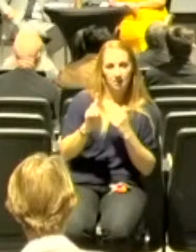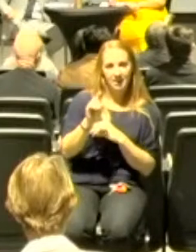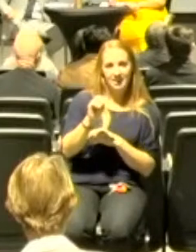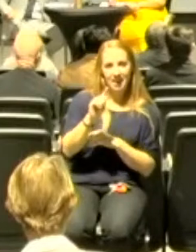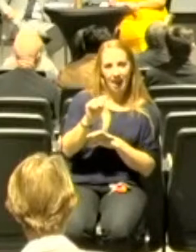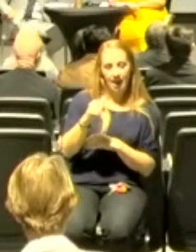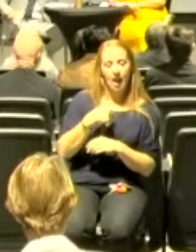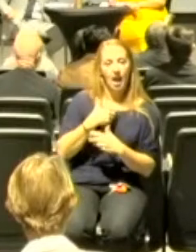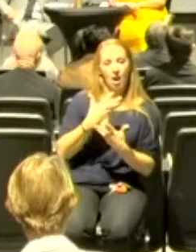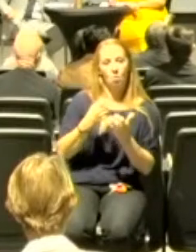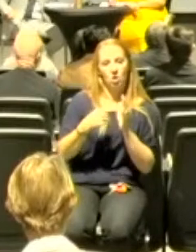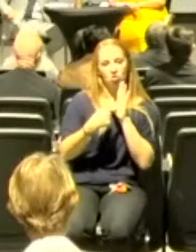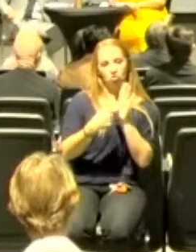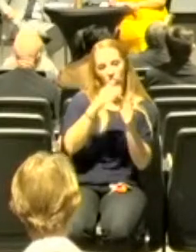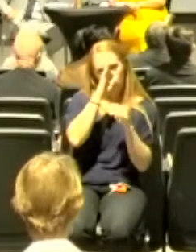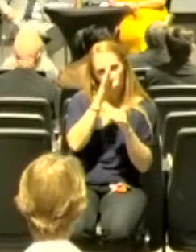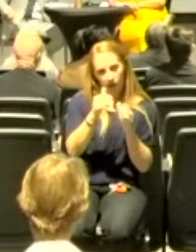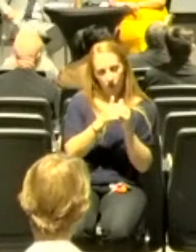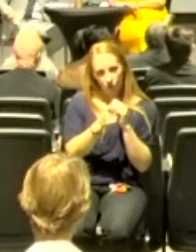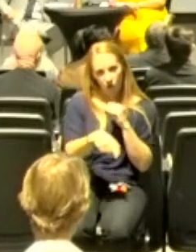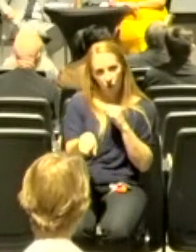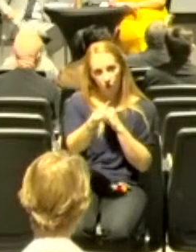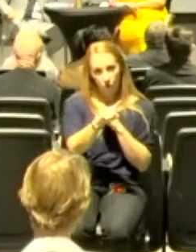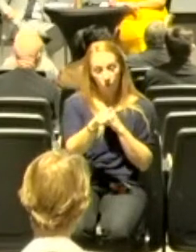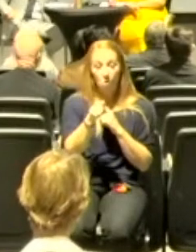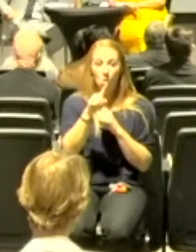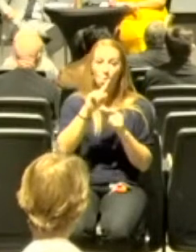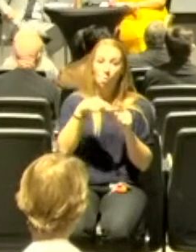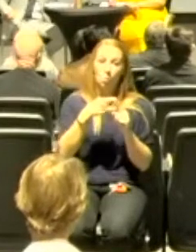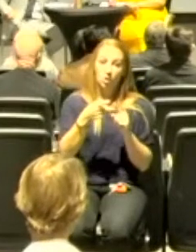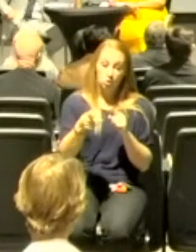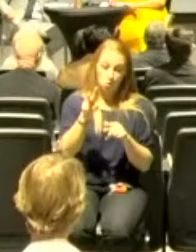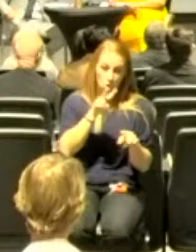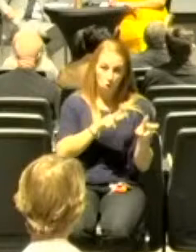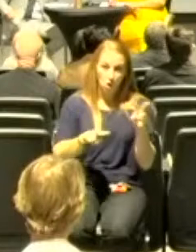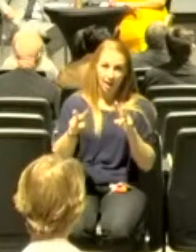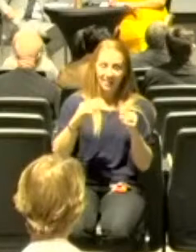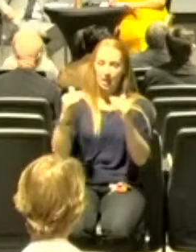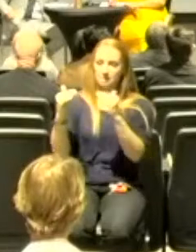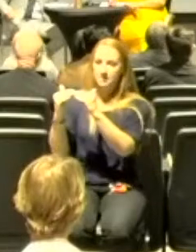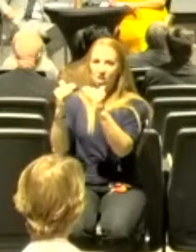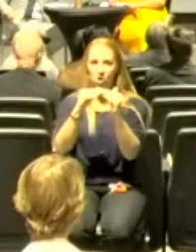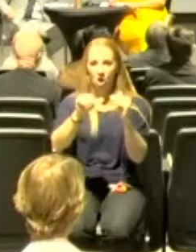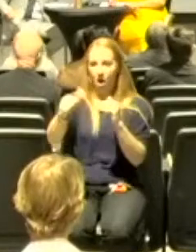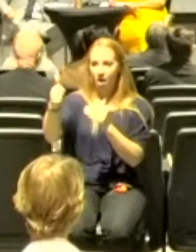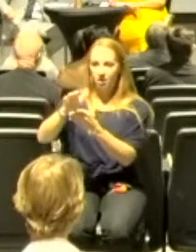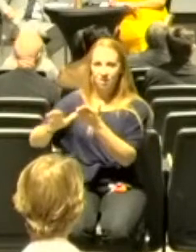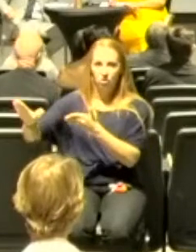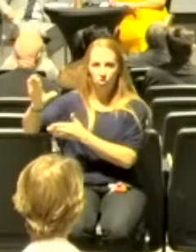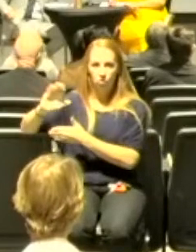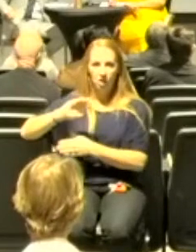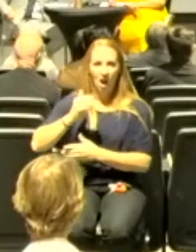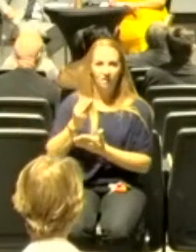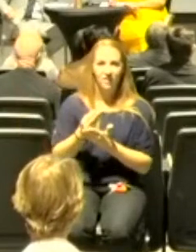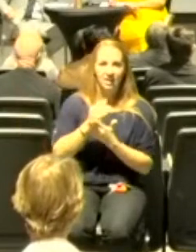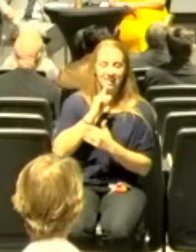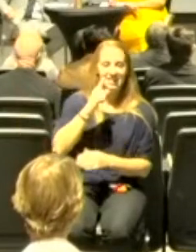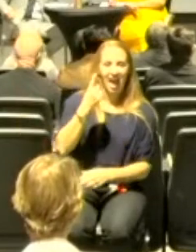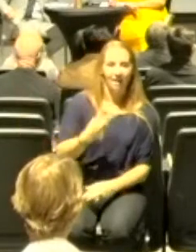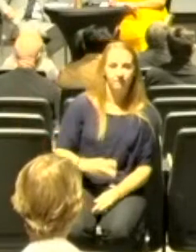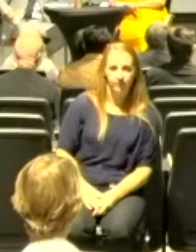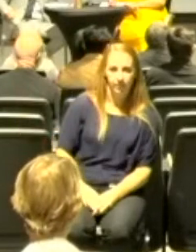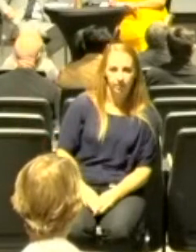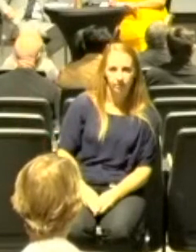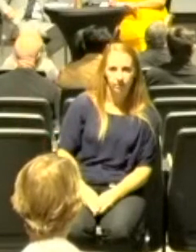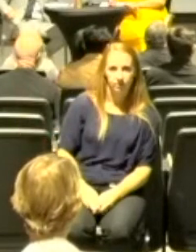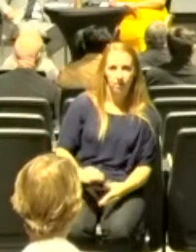I just wanna share it very directly. When you look at our peer institutions, our funding is half of